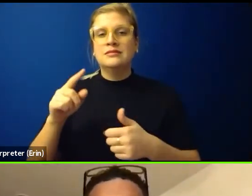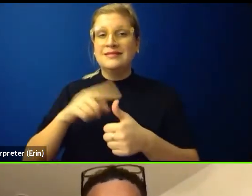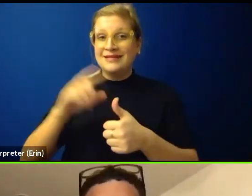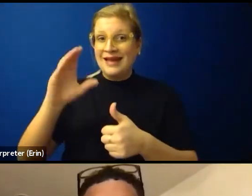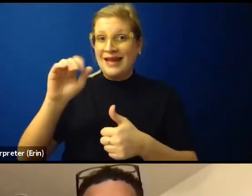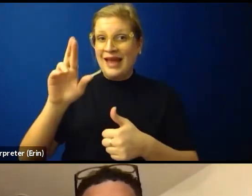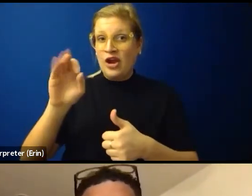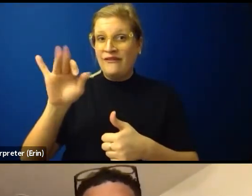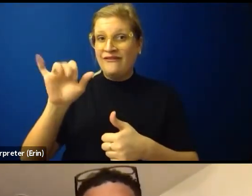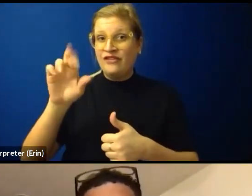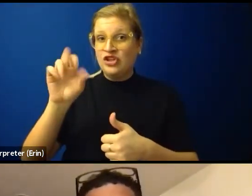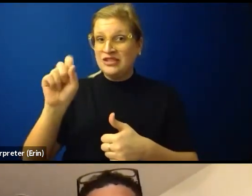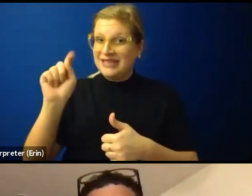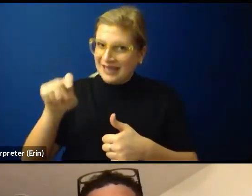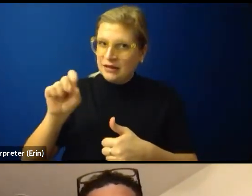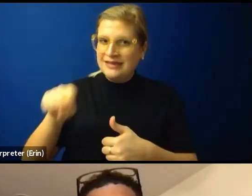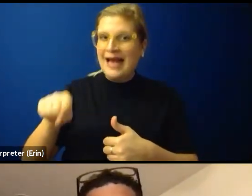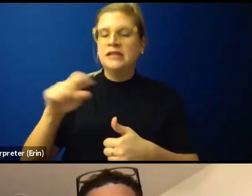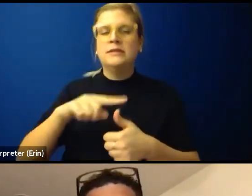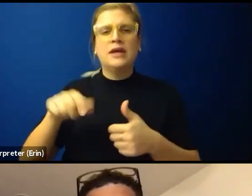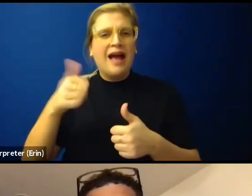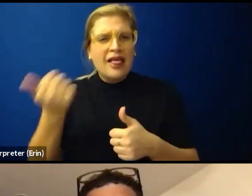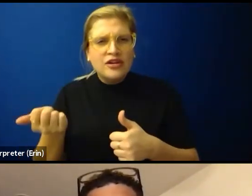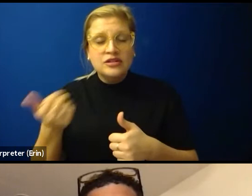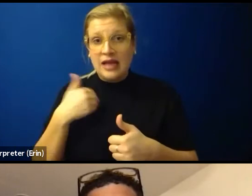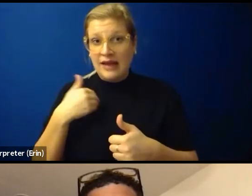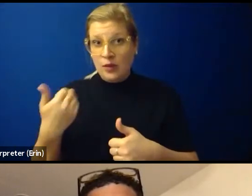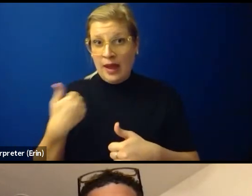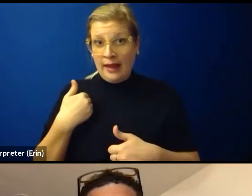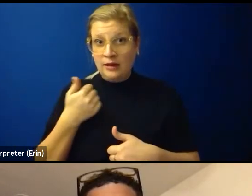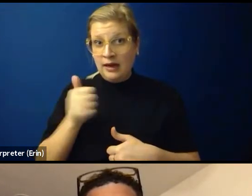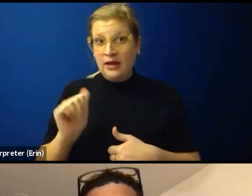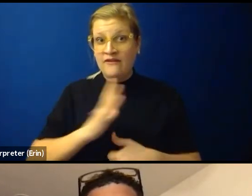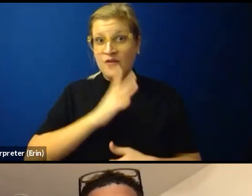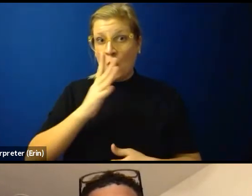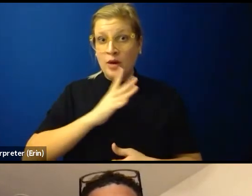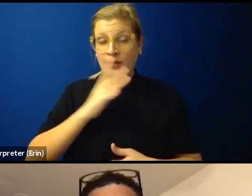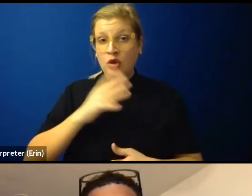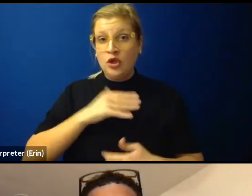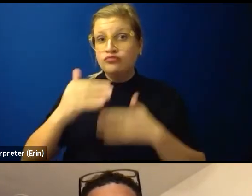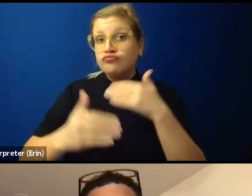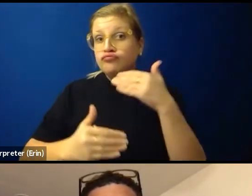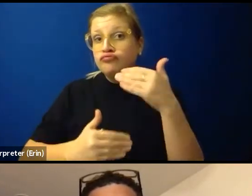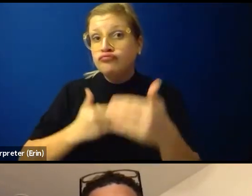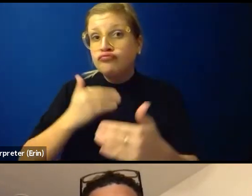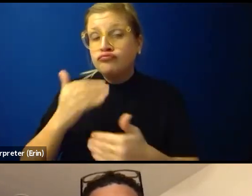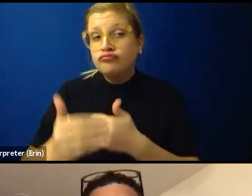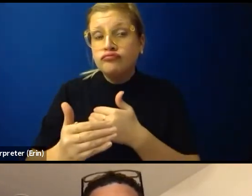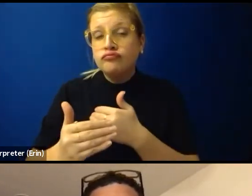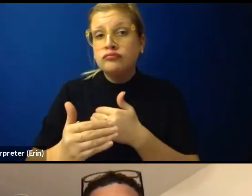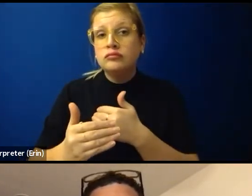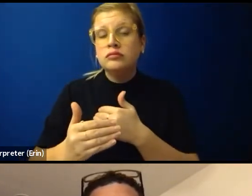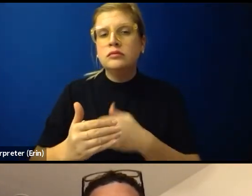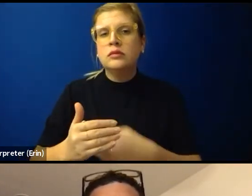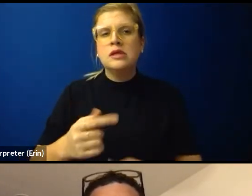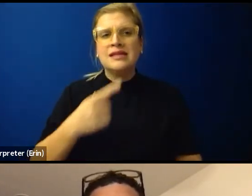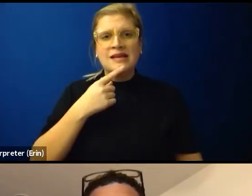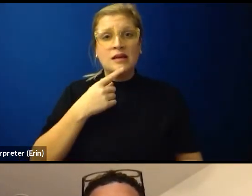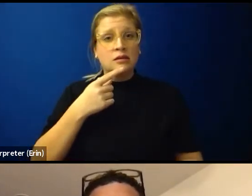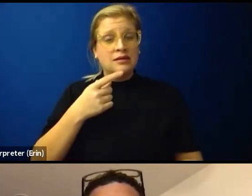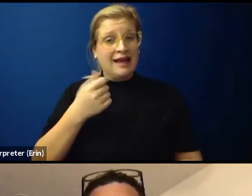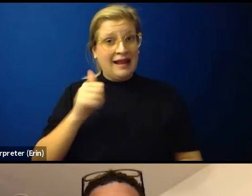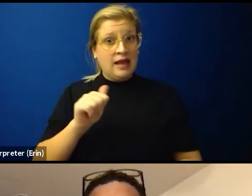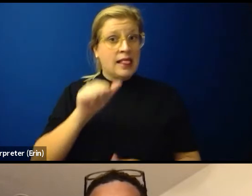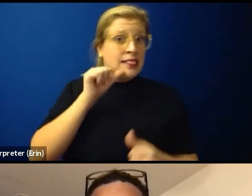you taken any formal steps to make that happen? I know you said there have been some outreach, but is it a letter or a phone